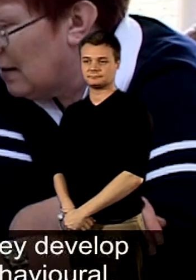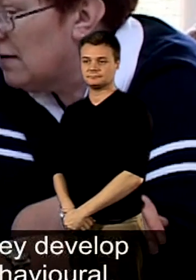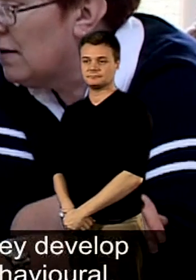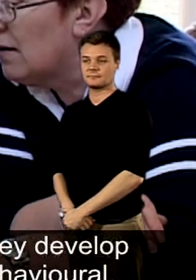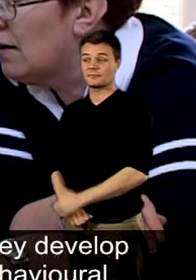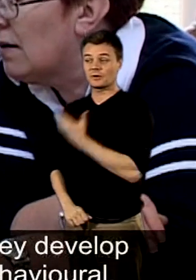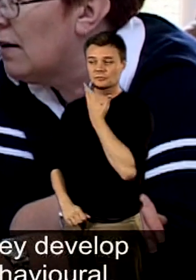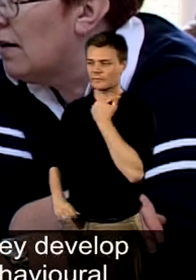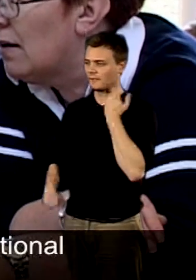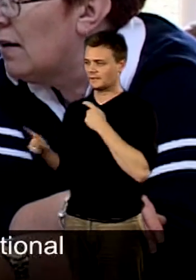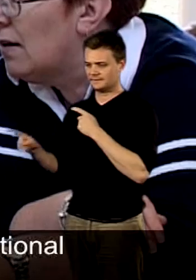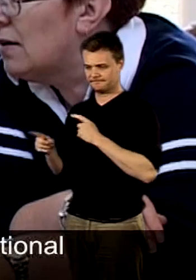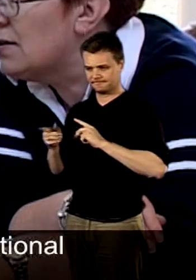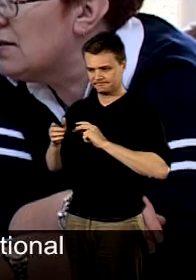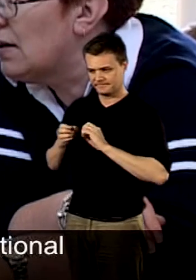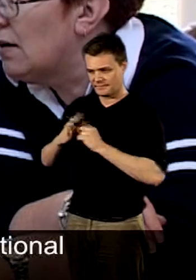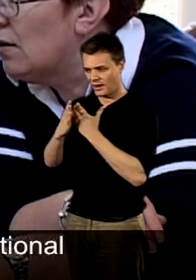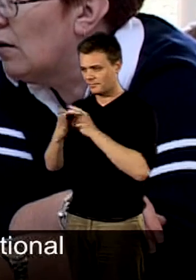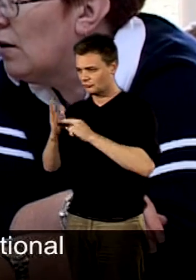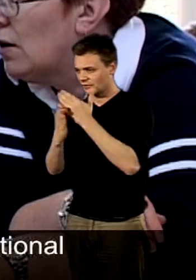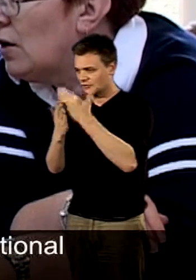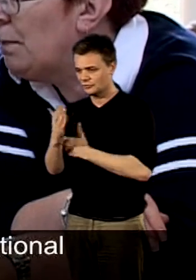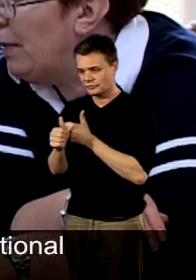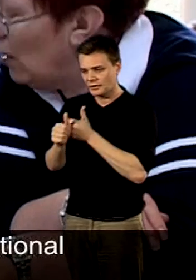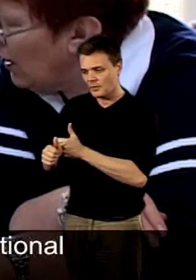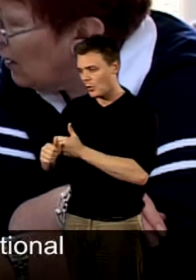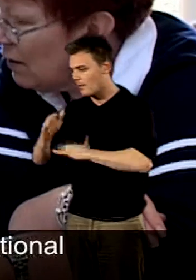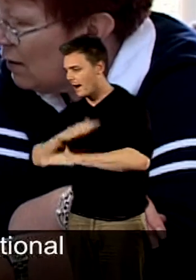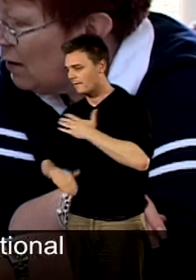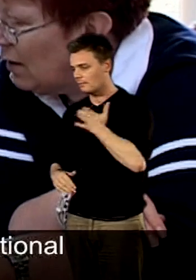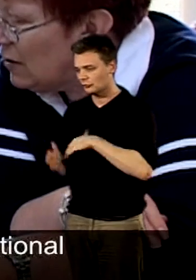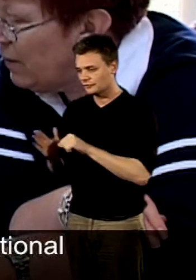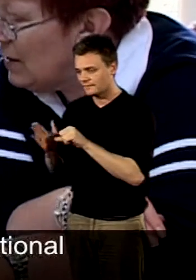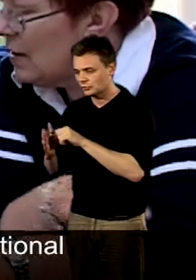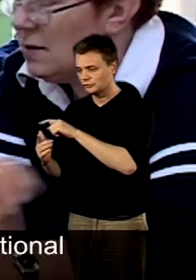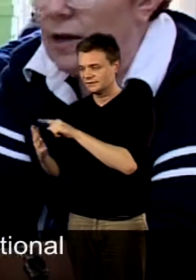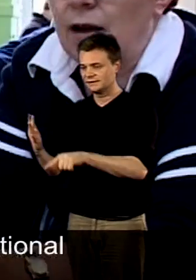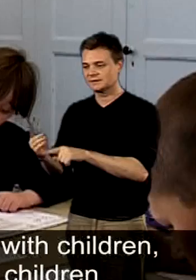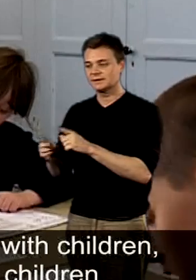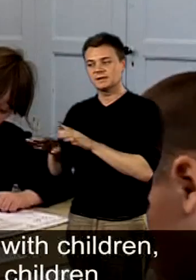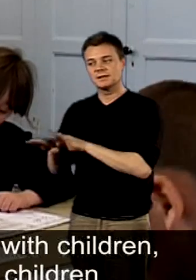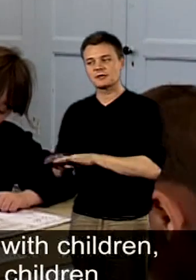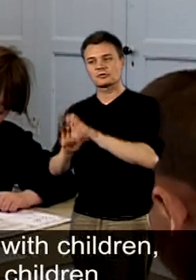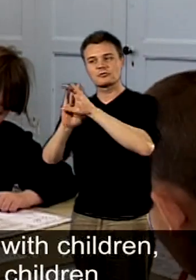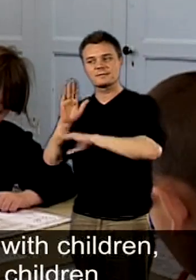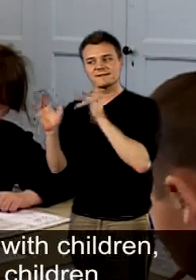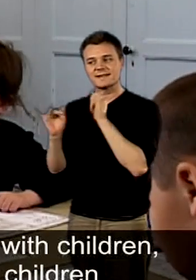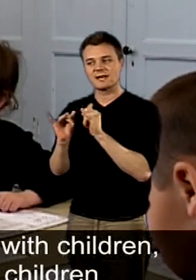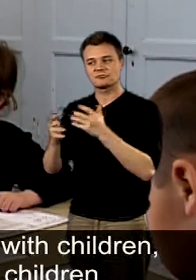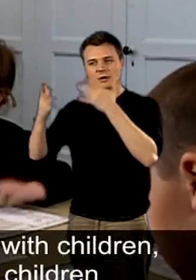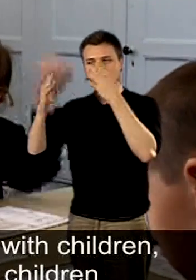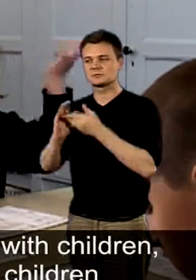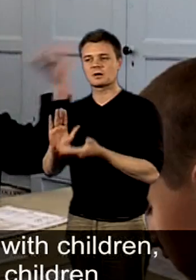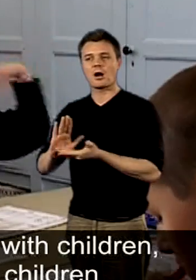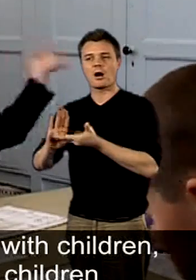to support pupils with behavioural, emotional and social difficulties, national curriculum test results are rising. Because the way in which we deal with children does